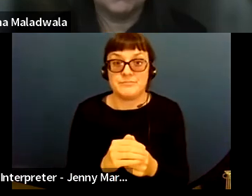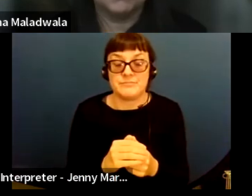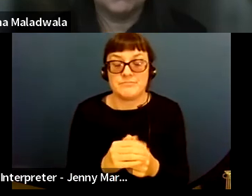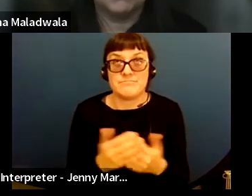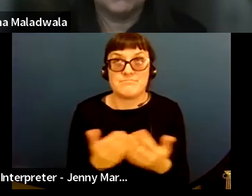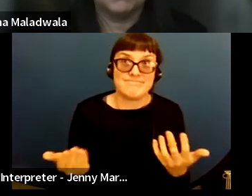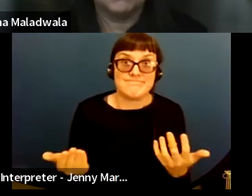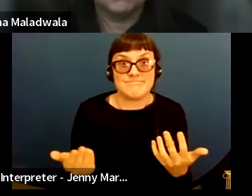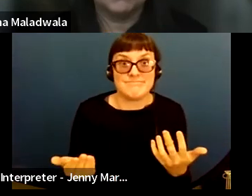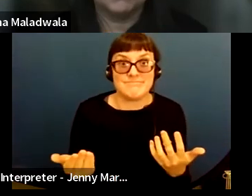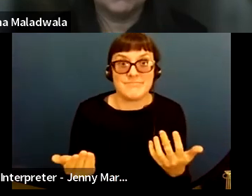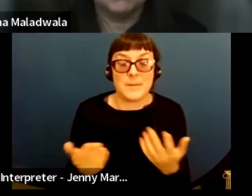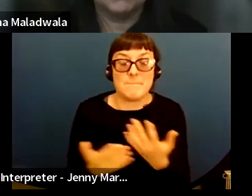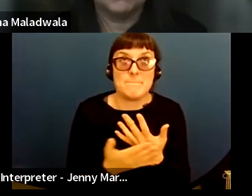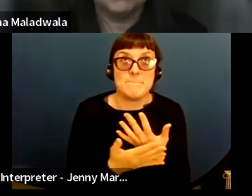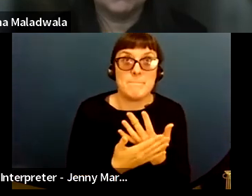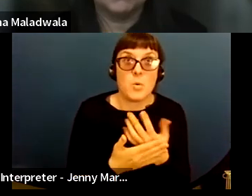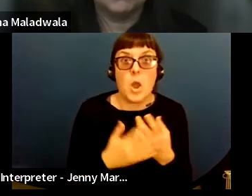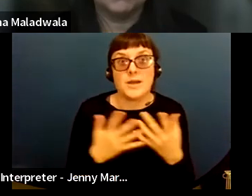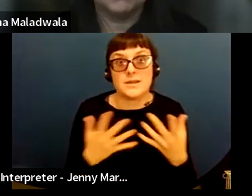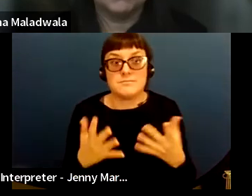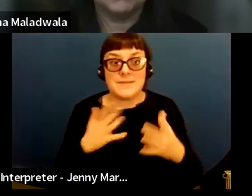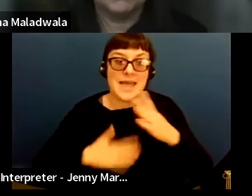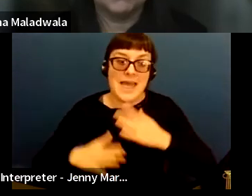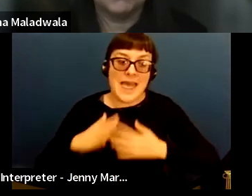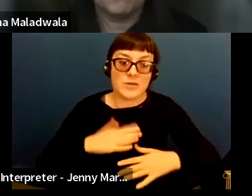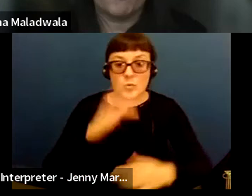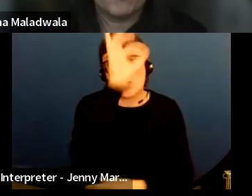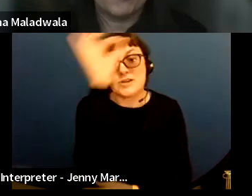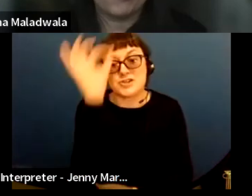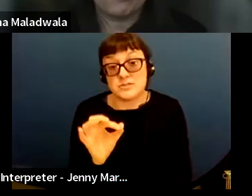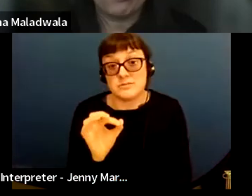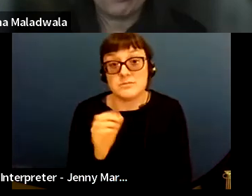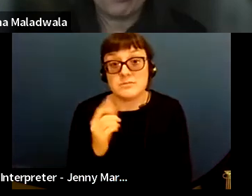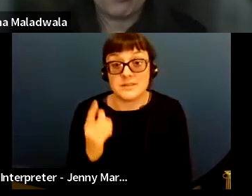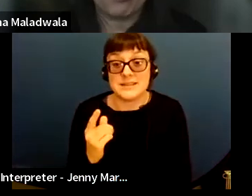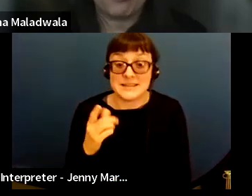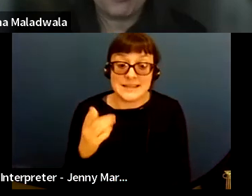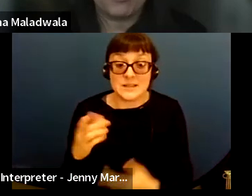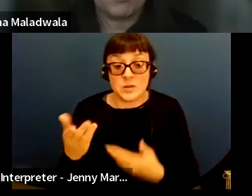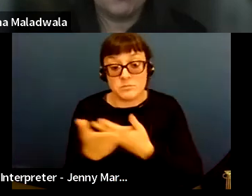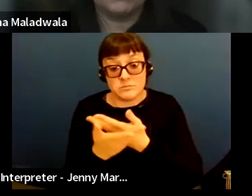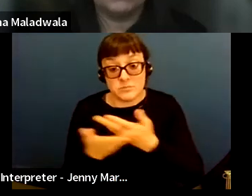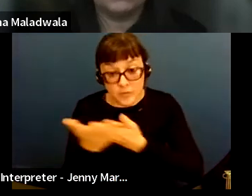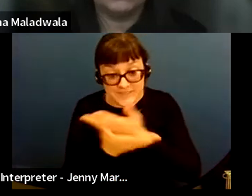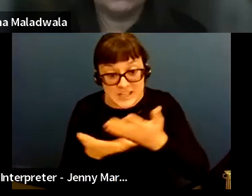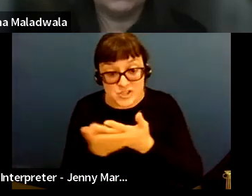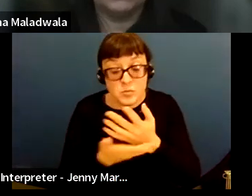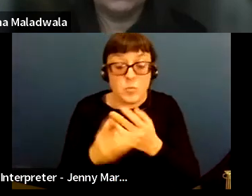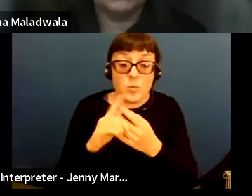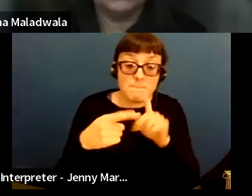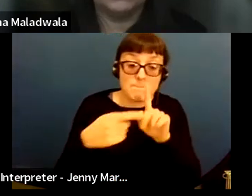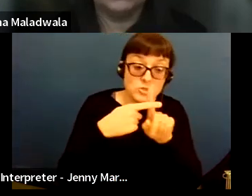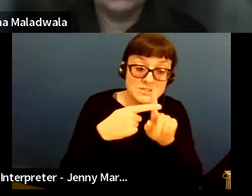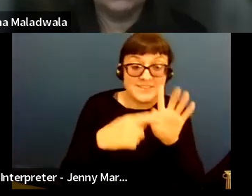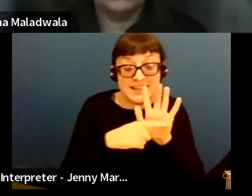that sort of has more of an ethical overhanging to it. So I think we have honest conversations. We list the pros and cons, and wherever possible, we give people